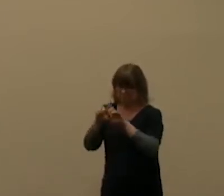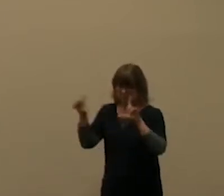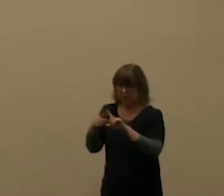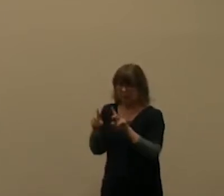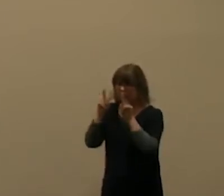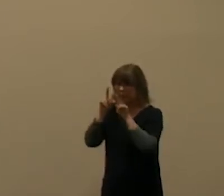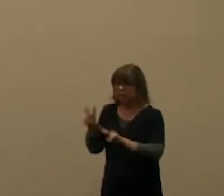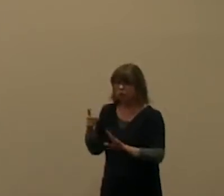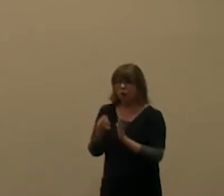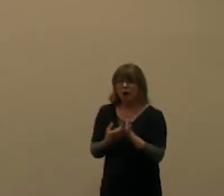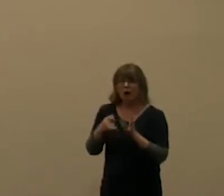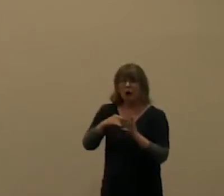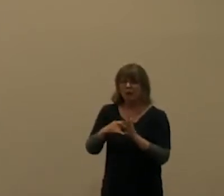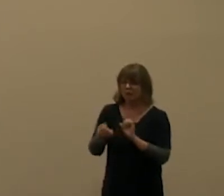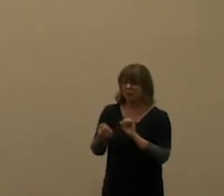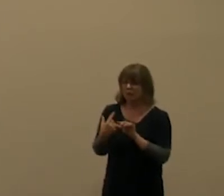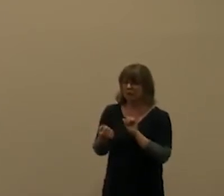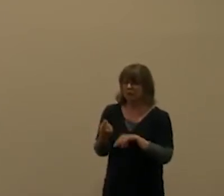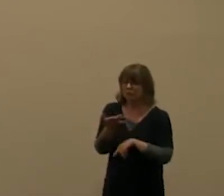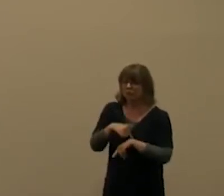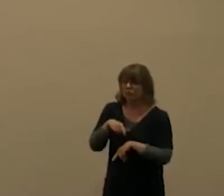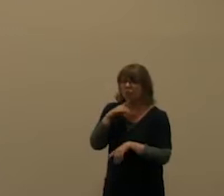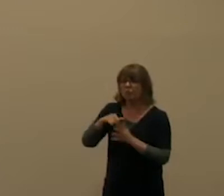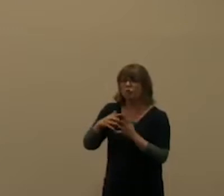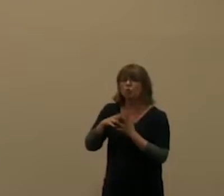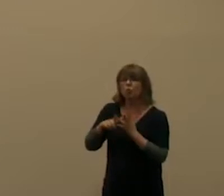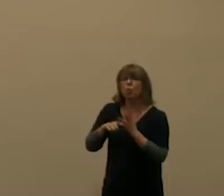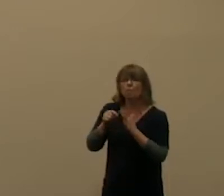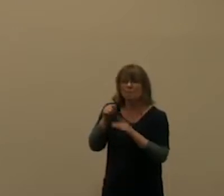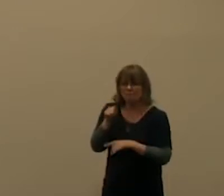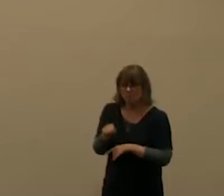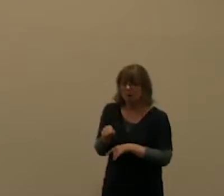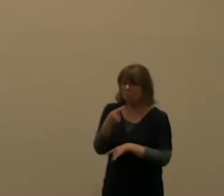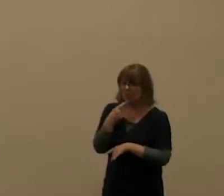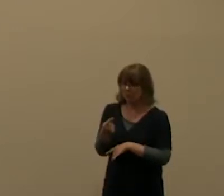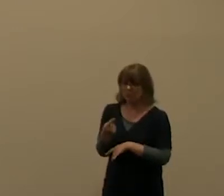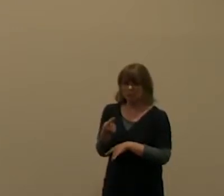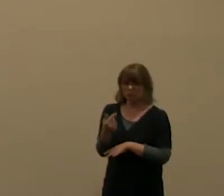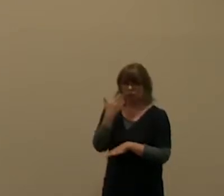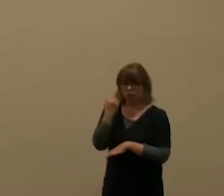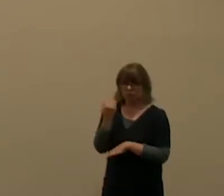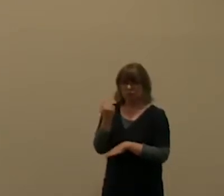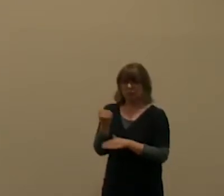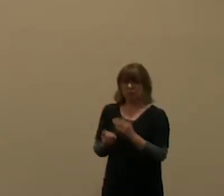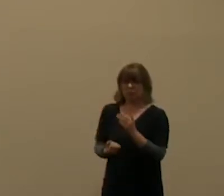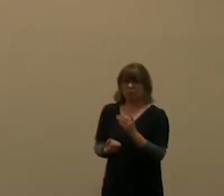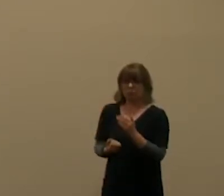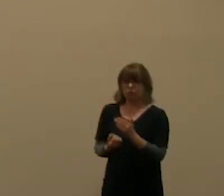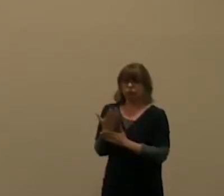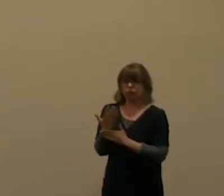in my RSS feed coming through from Swoop Analytics. And they just brought out a